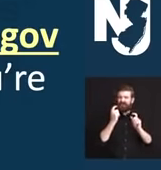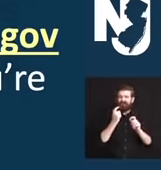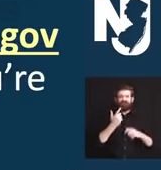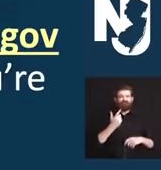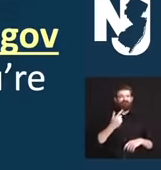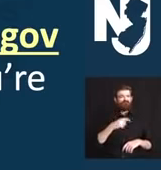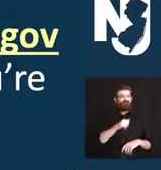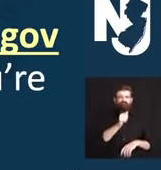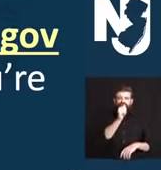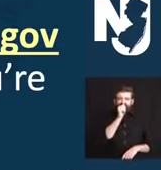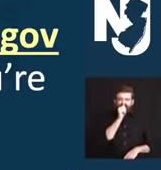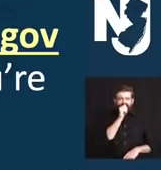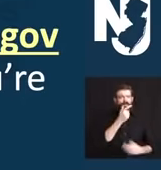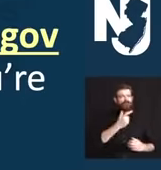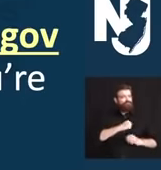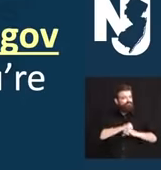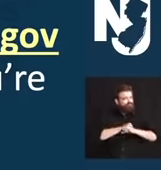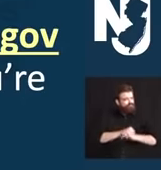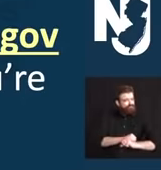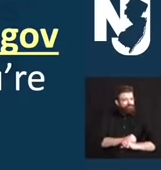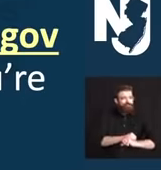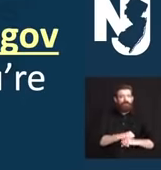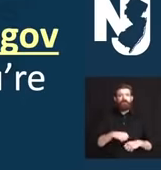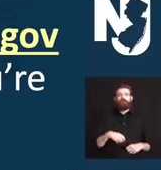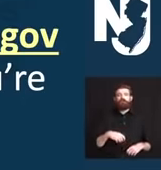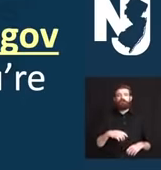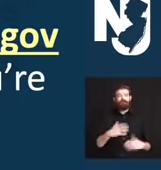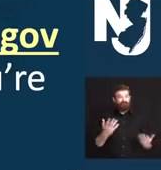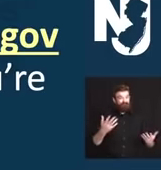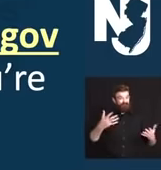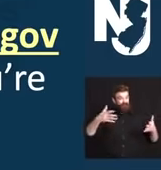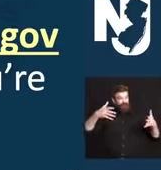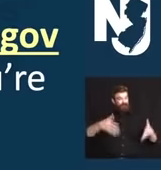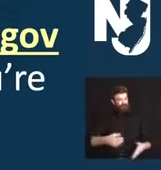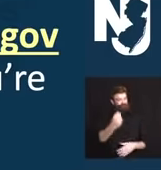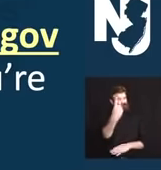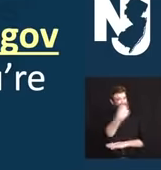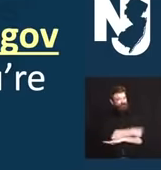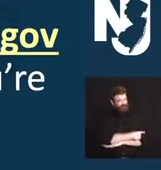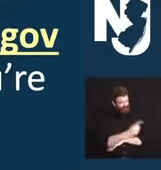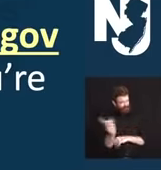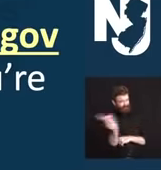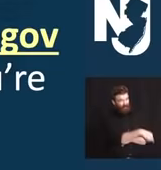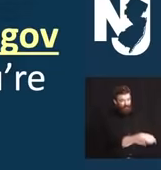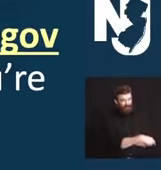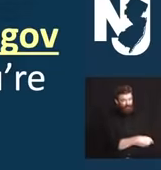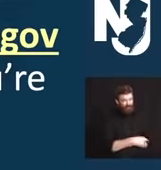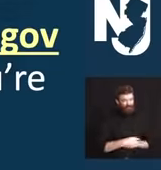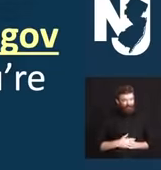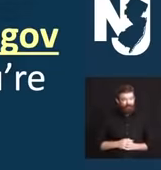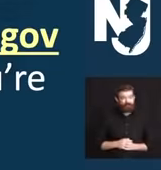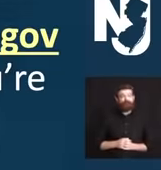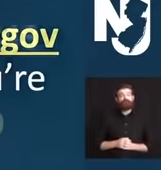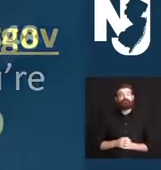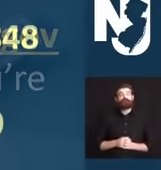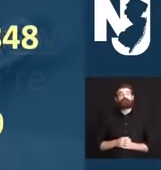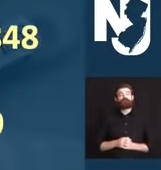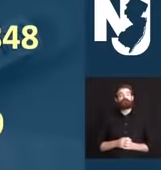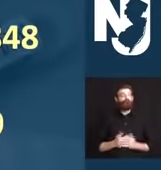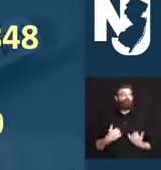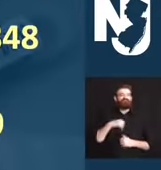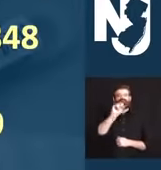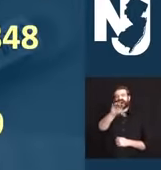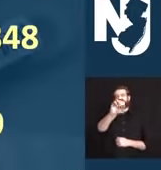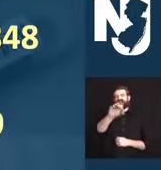2020census.gov, we've got 12 days to go. With that, Judy, let's turn to the overnight numbers, if that's all right. We're